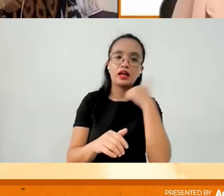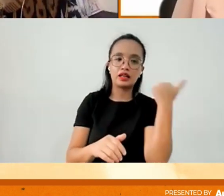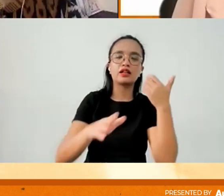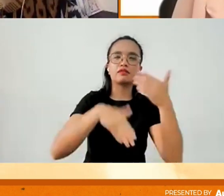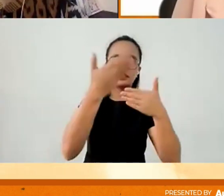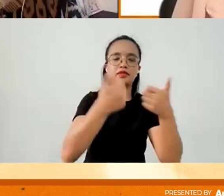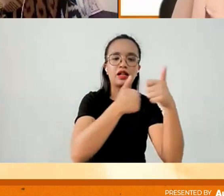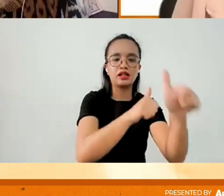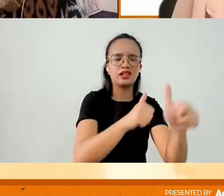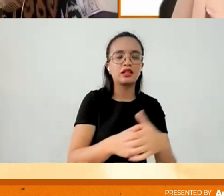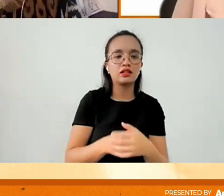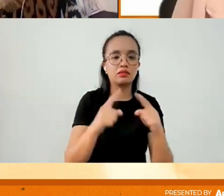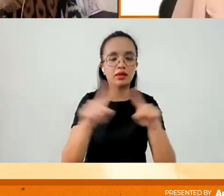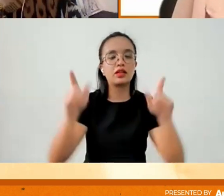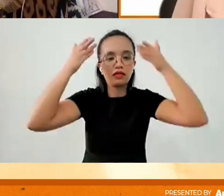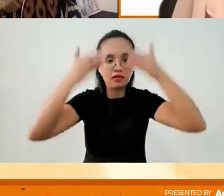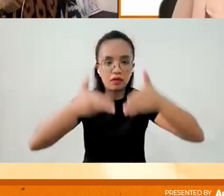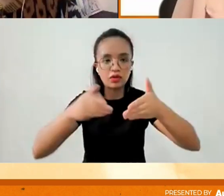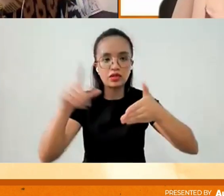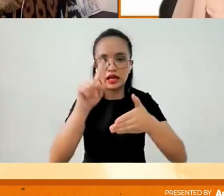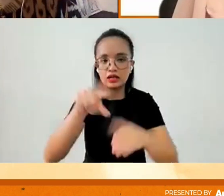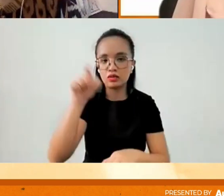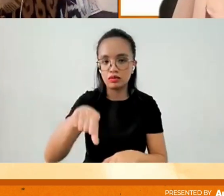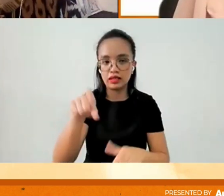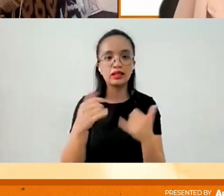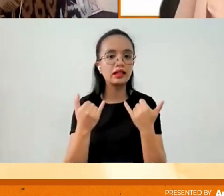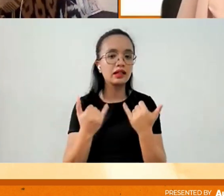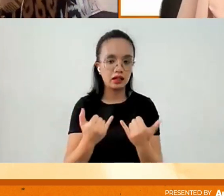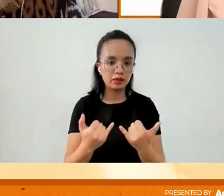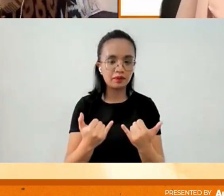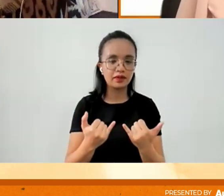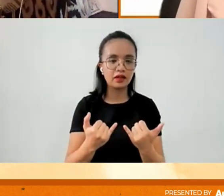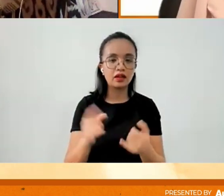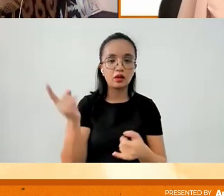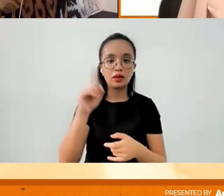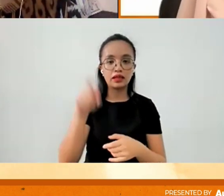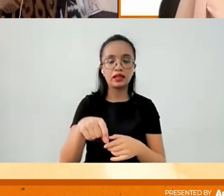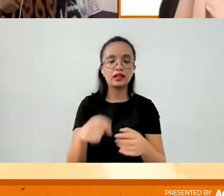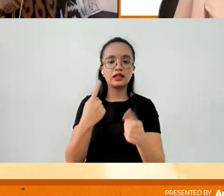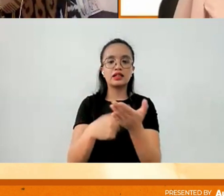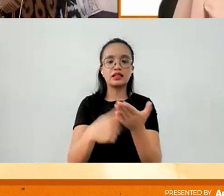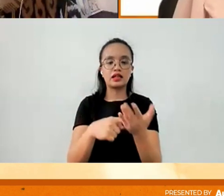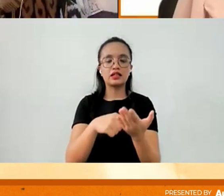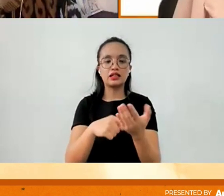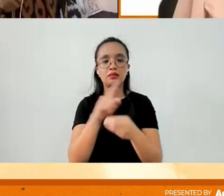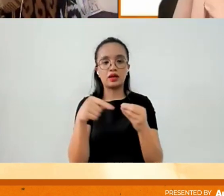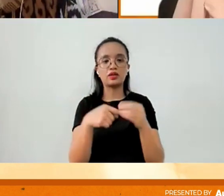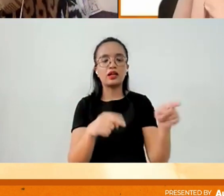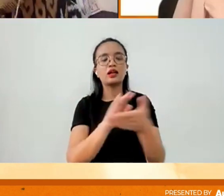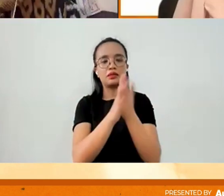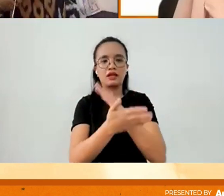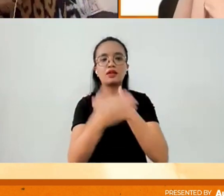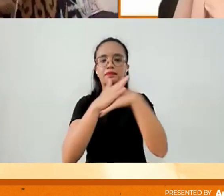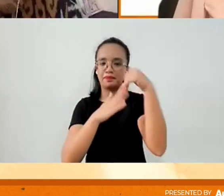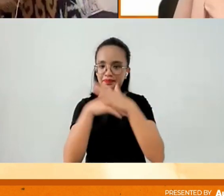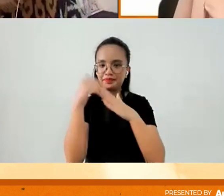but let's focus on what is needed at this point, which is talking about it and being comfortable talking about